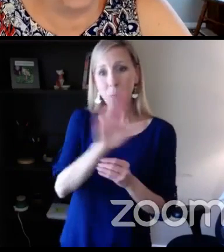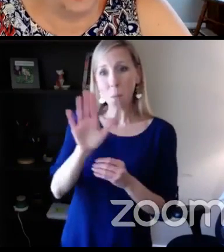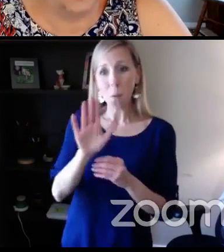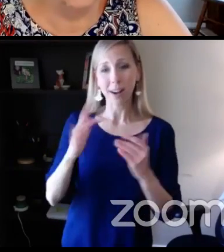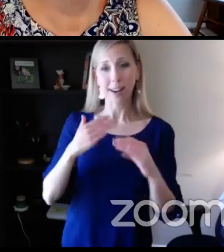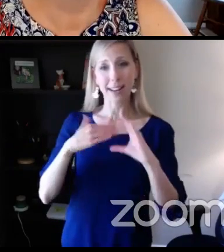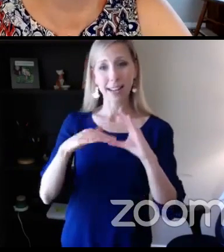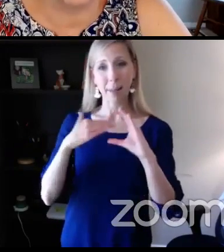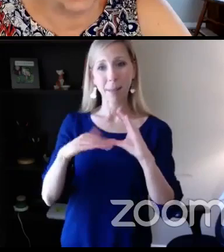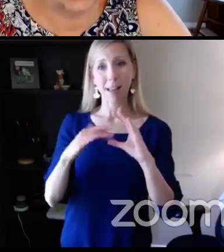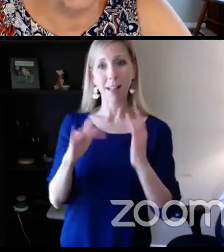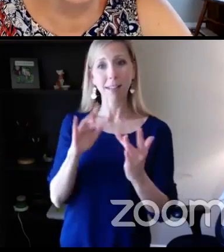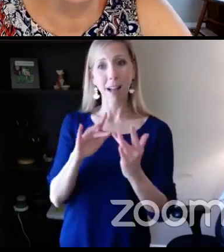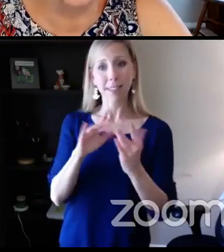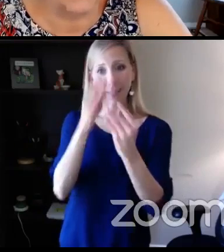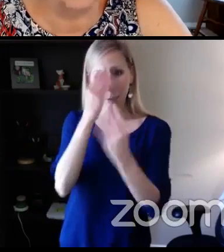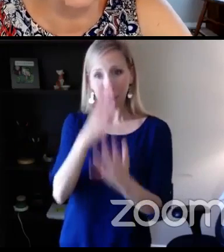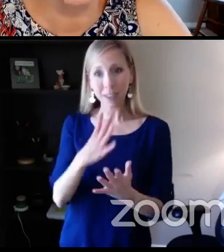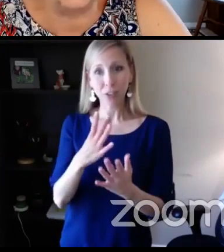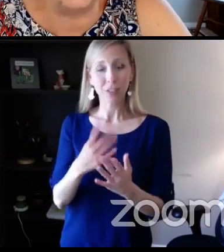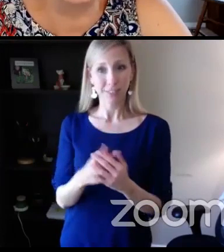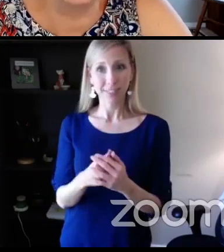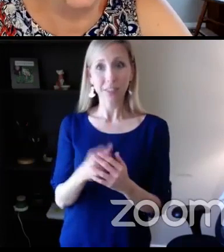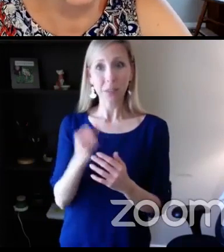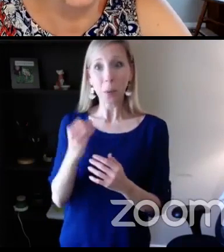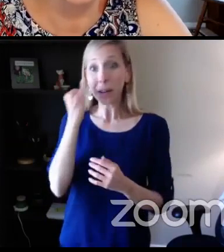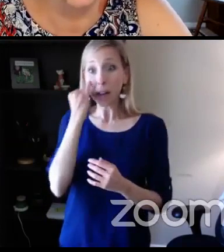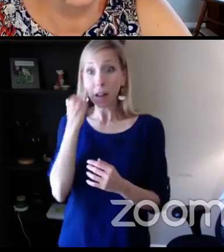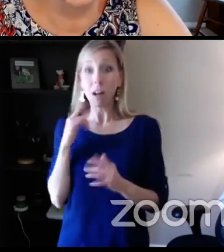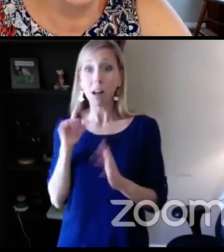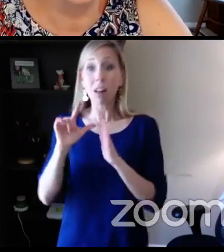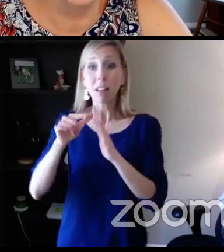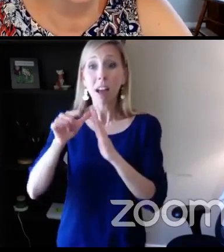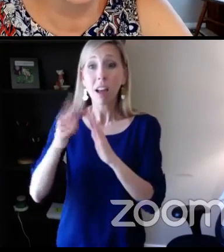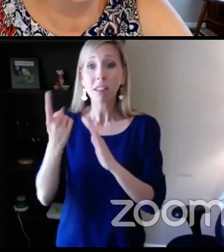at Absolutely. Success for Kids with Yes. Hearing Loss? That way, if Yes. anyone has any questions,